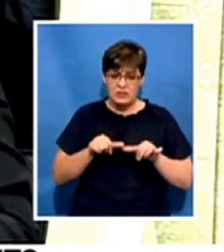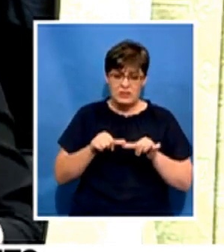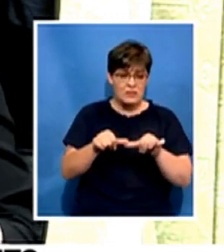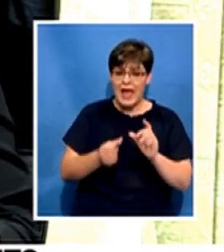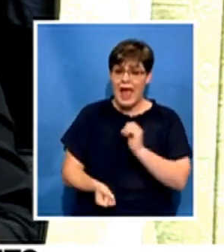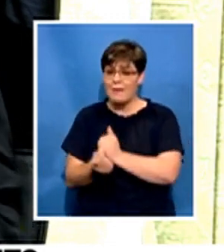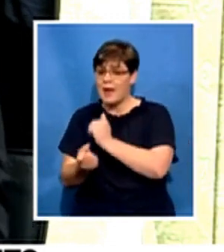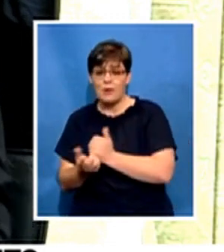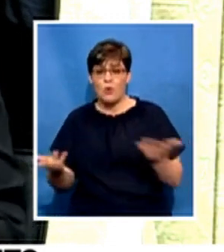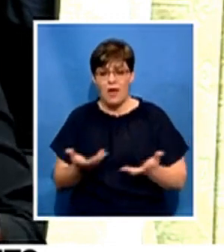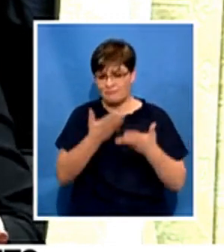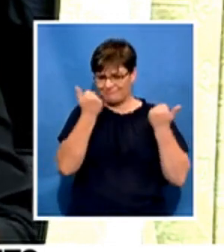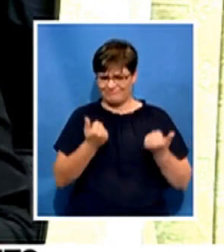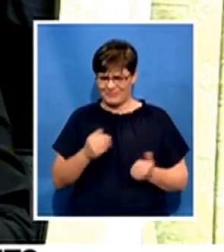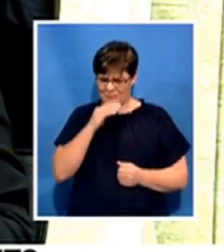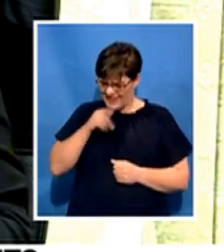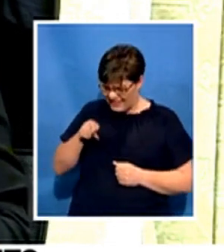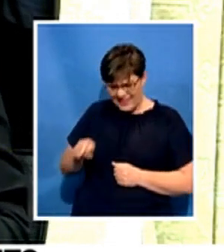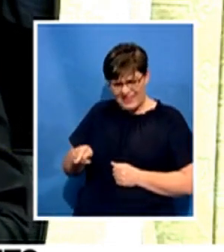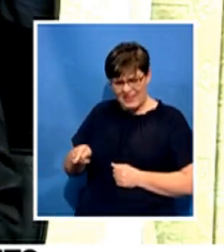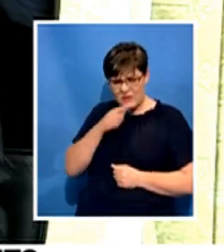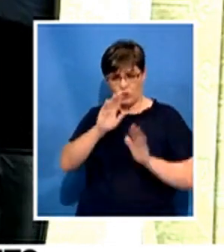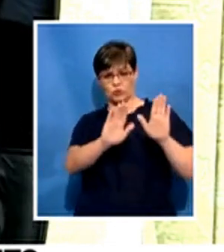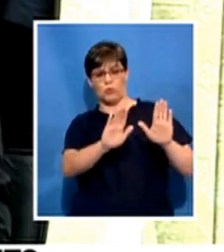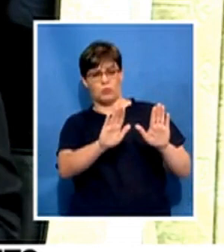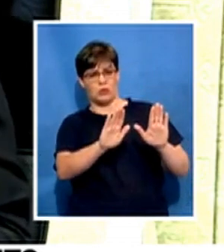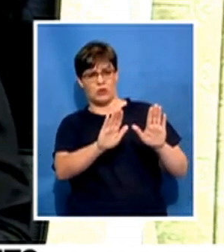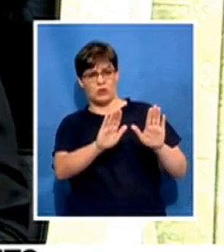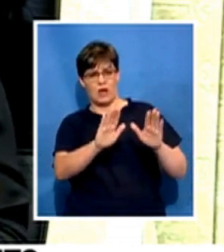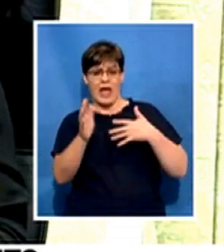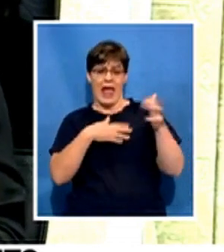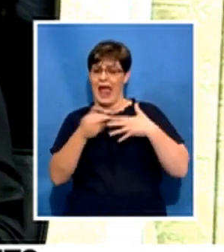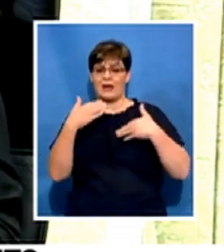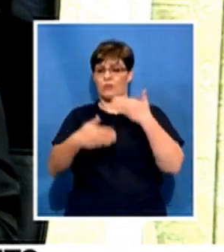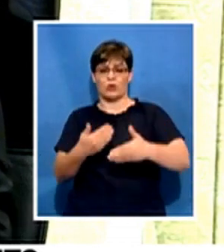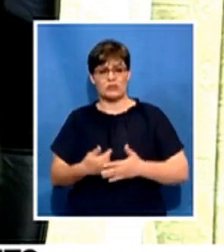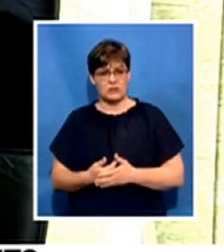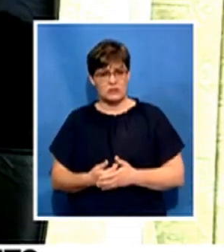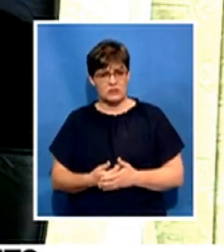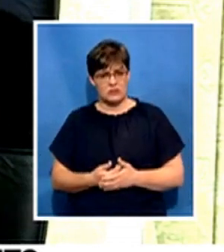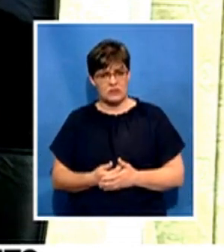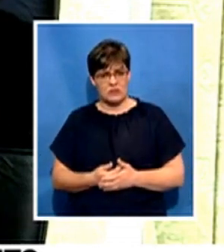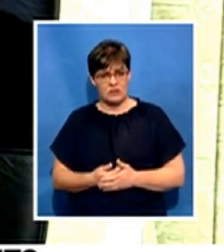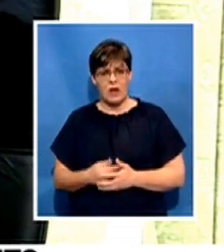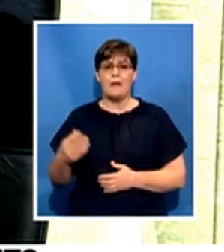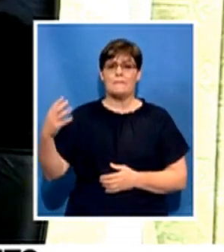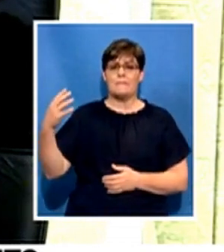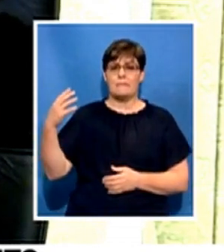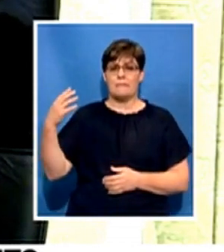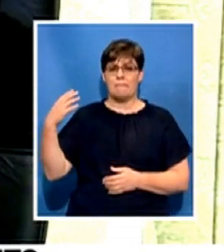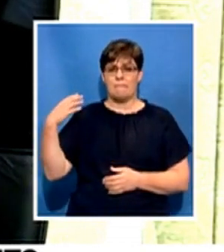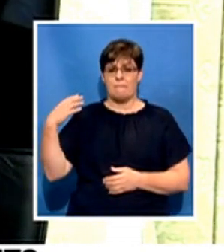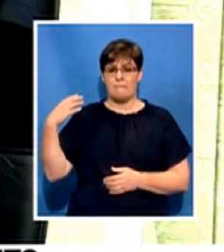saying, let's stop any processes that would be undergoing? The minister of the state that is responsible for